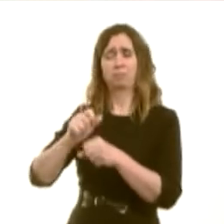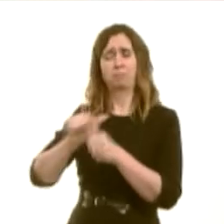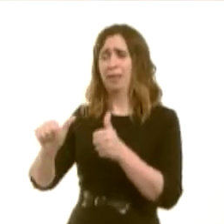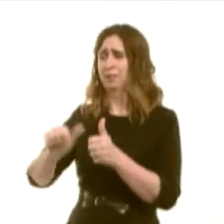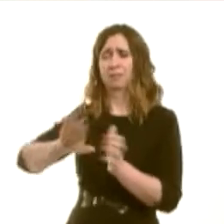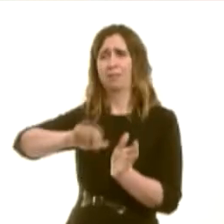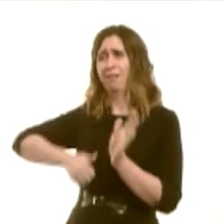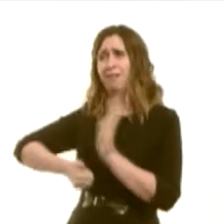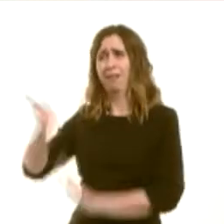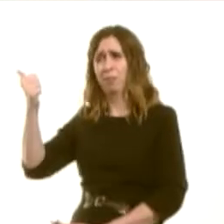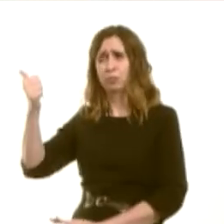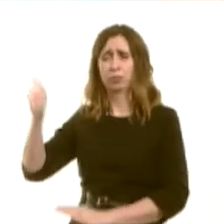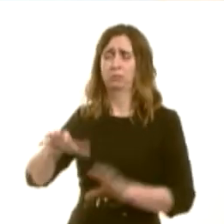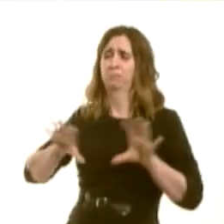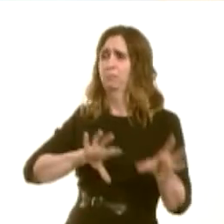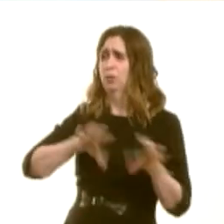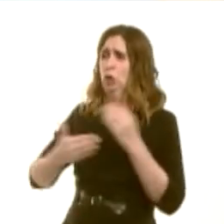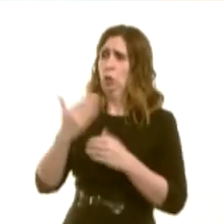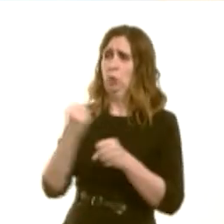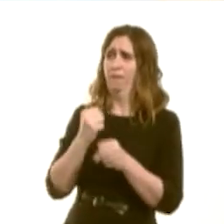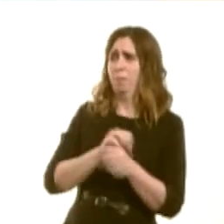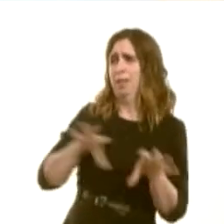ensure fairness in the United Kingdom as a whole.